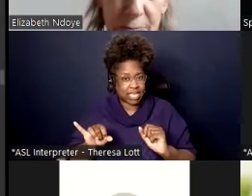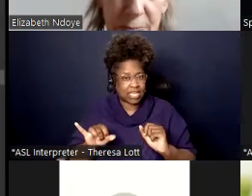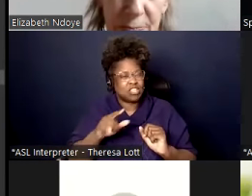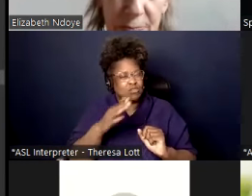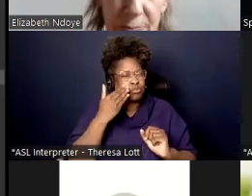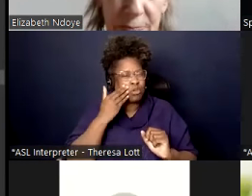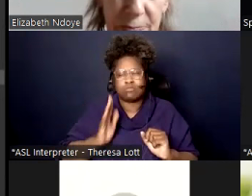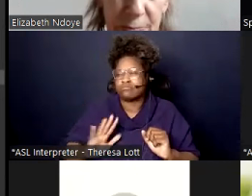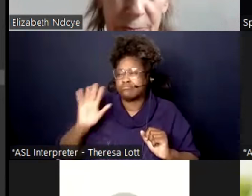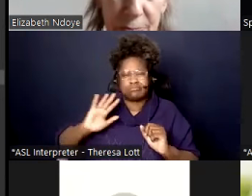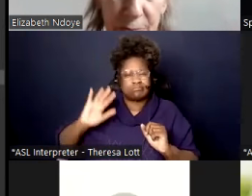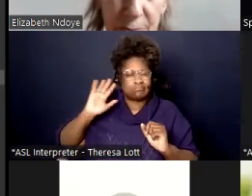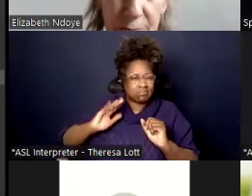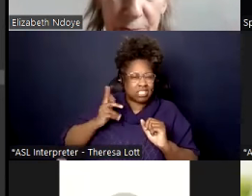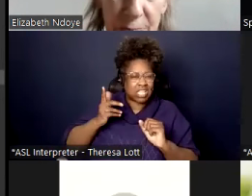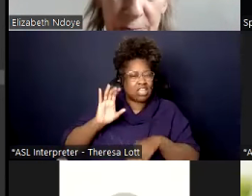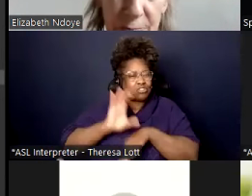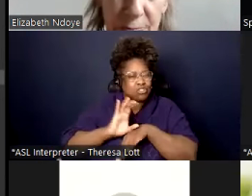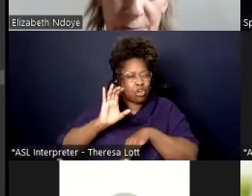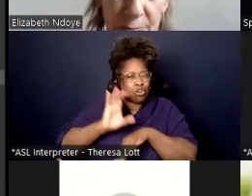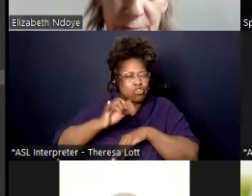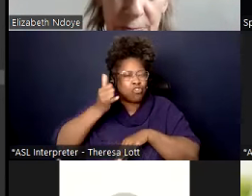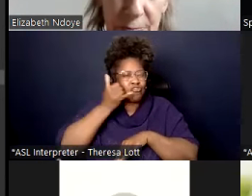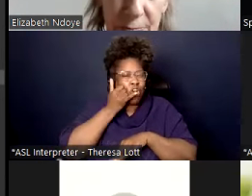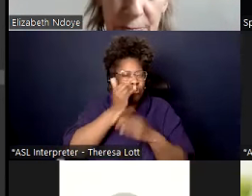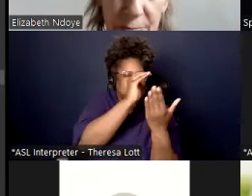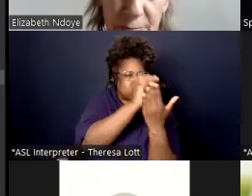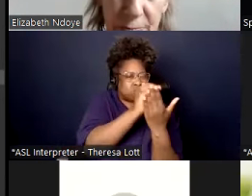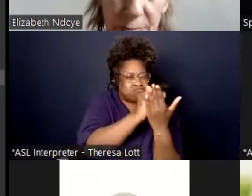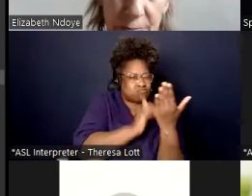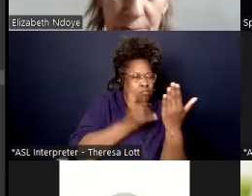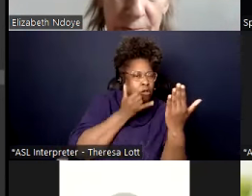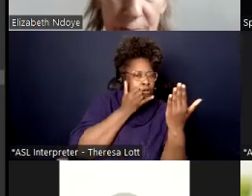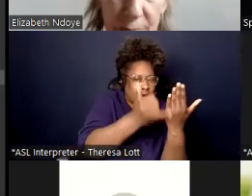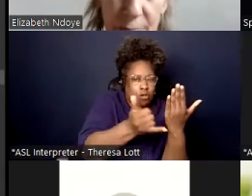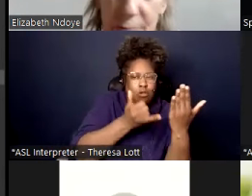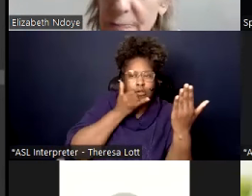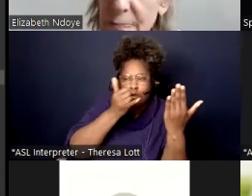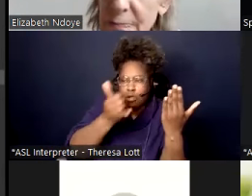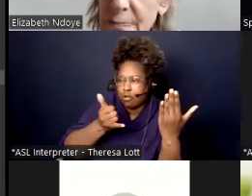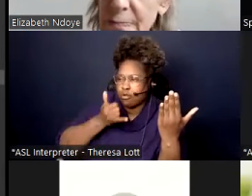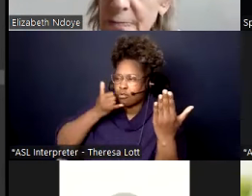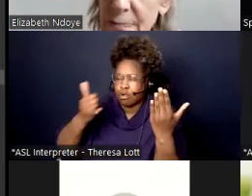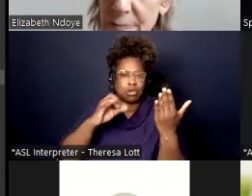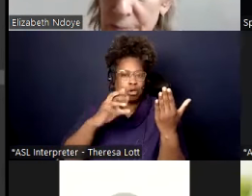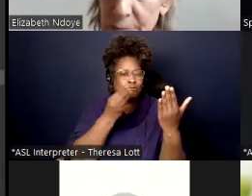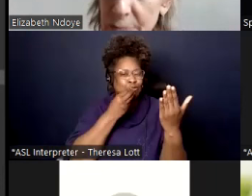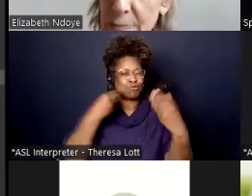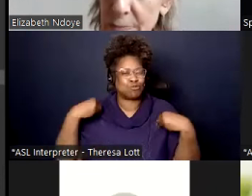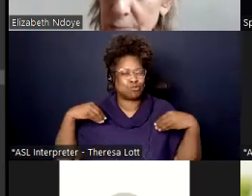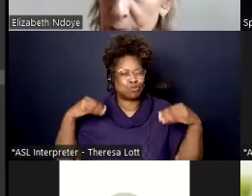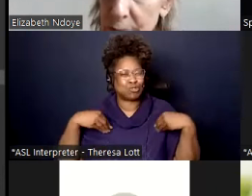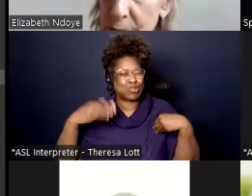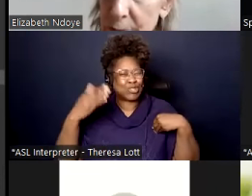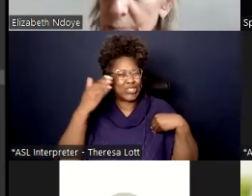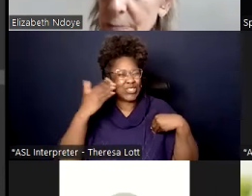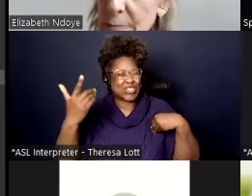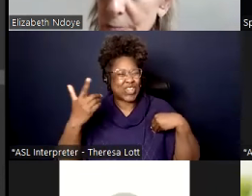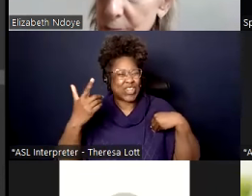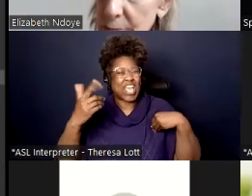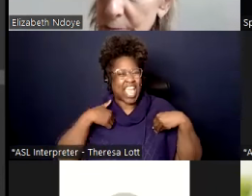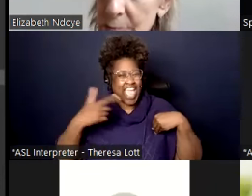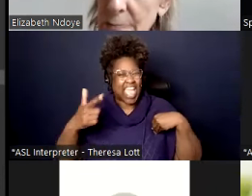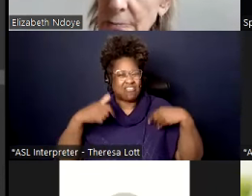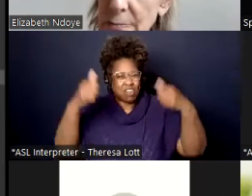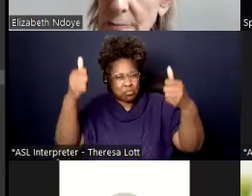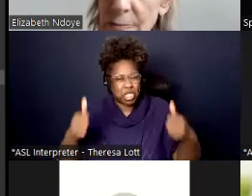in the day church phone trees and, flyers on bulletin boards at the grocery stores. And it seems